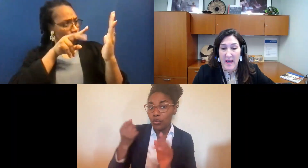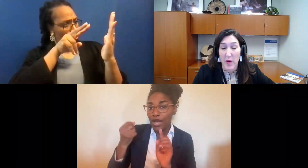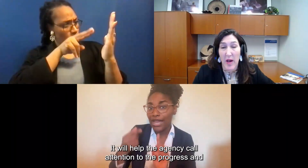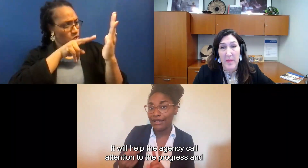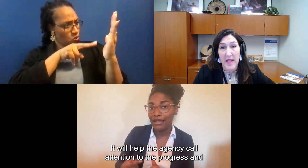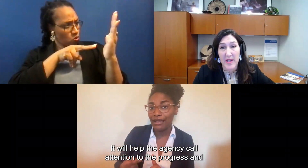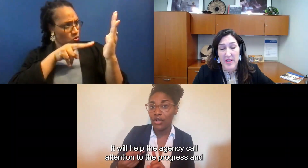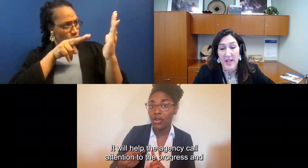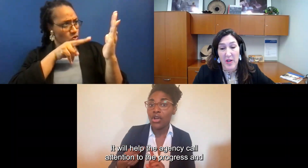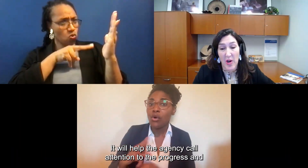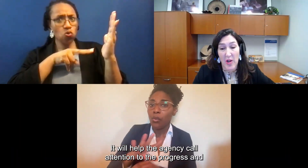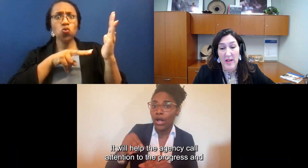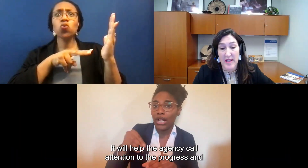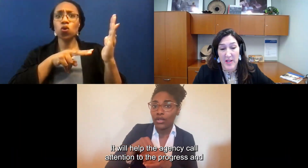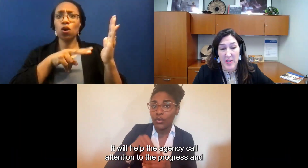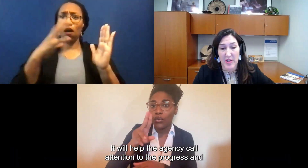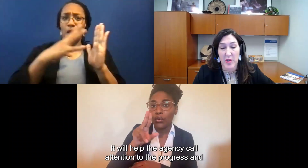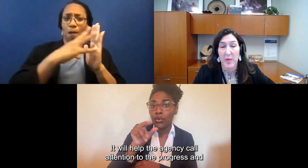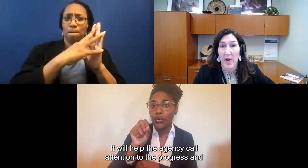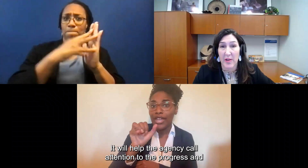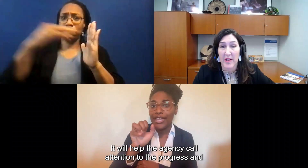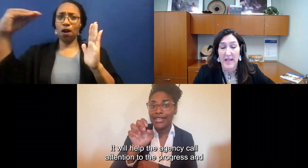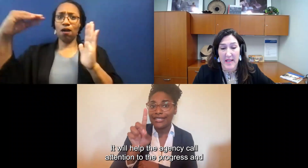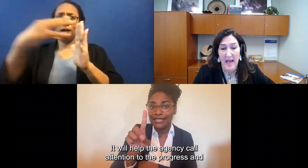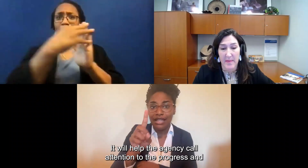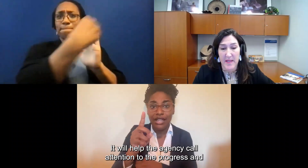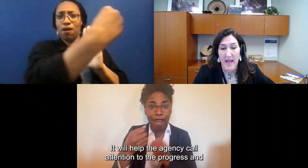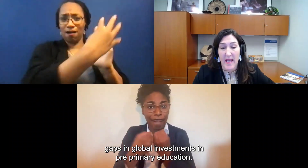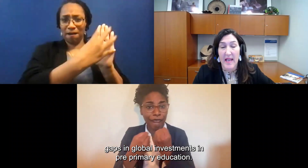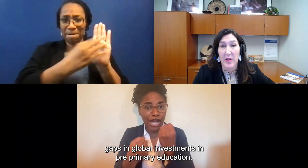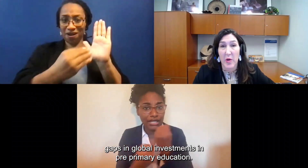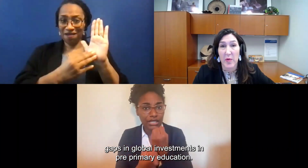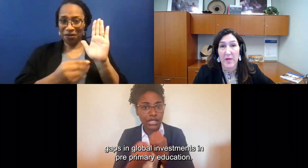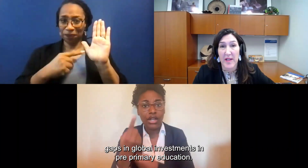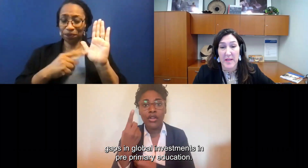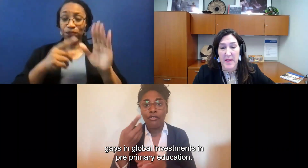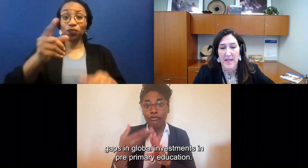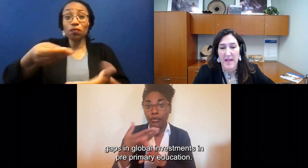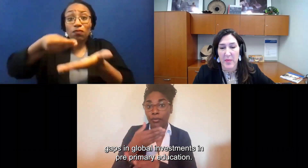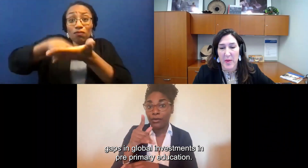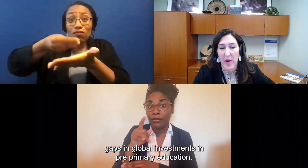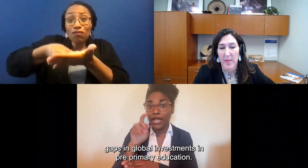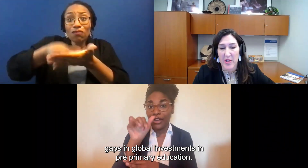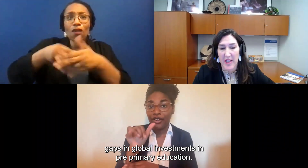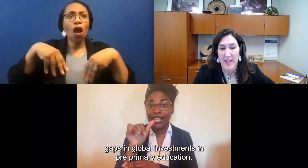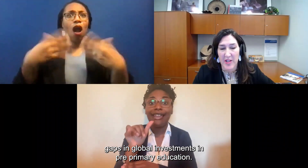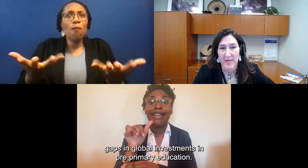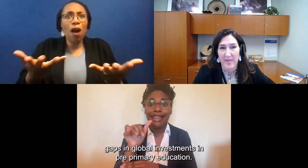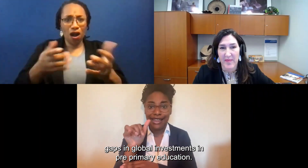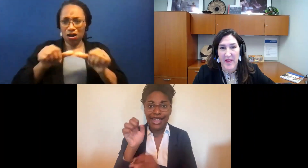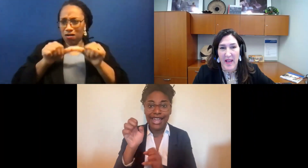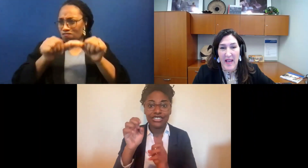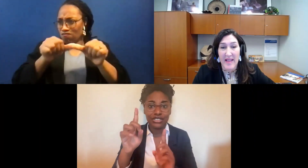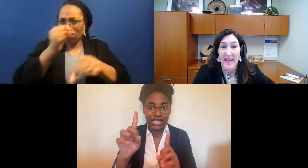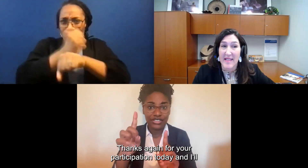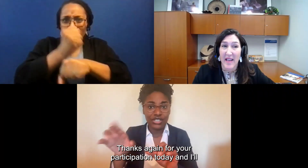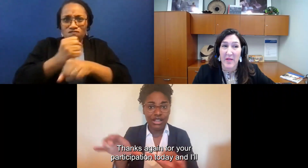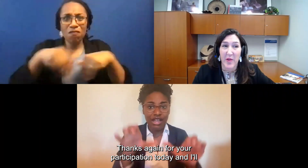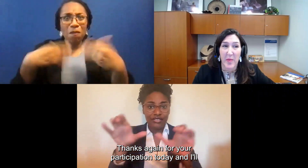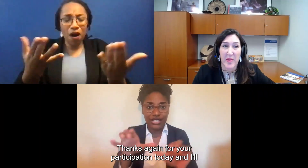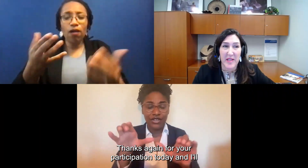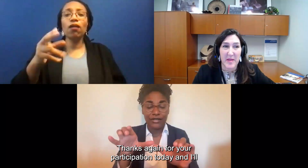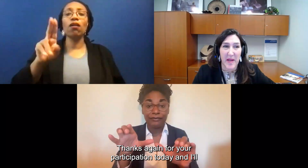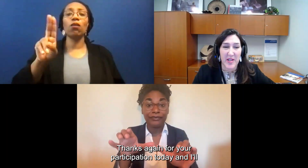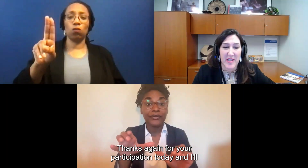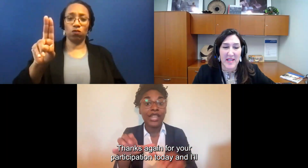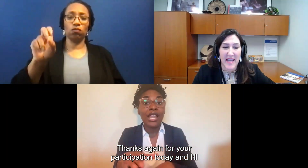activities. It will help the agency call attention to the progress and gaps in global investments in pre-primary education. Thanks